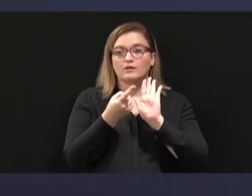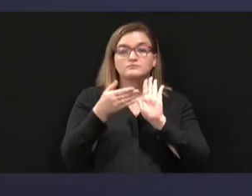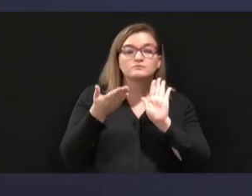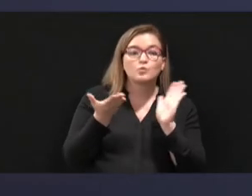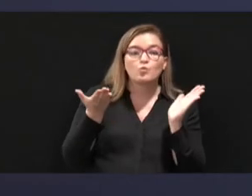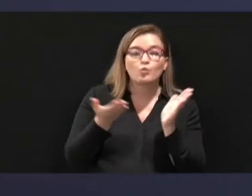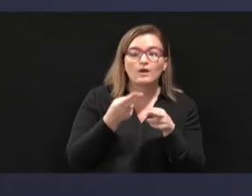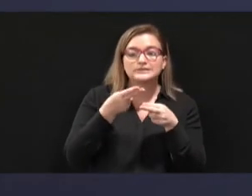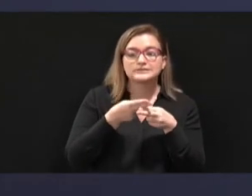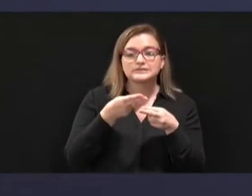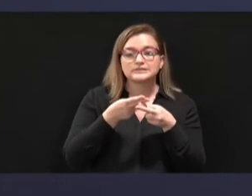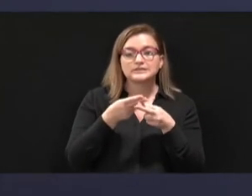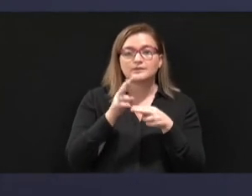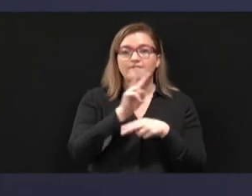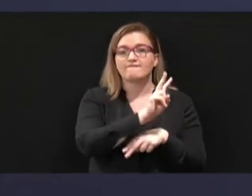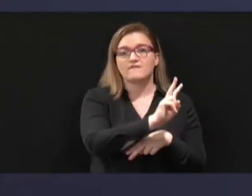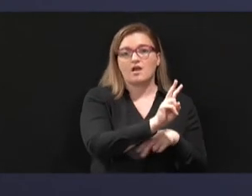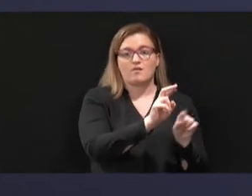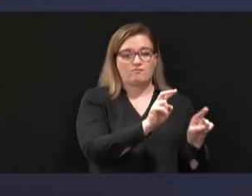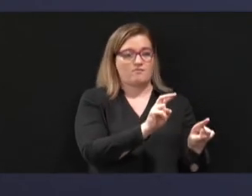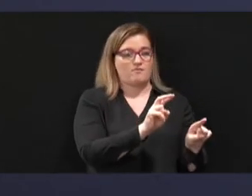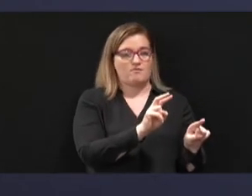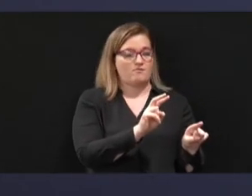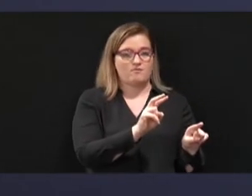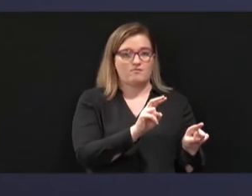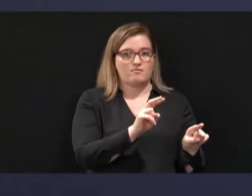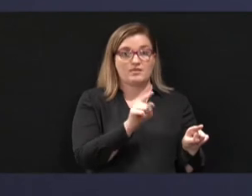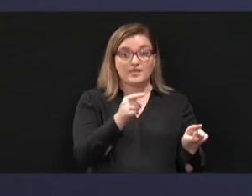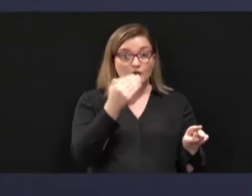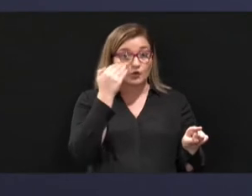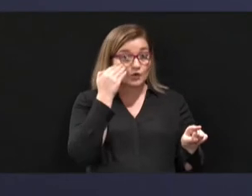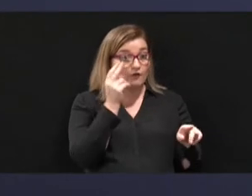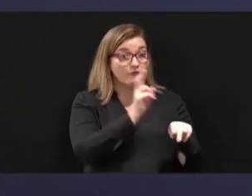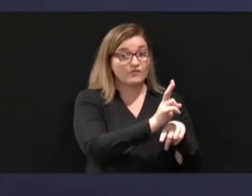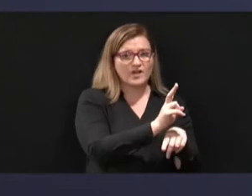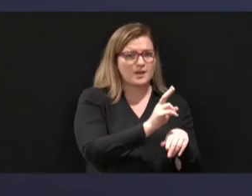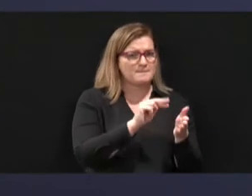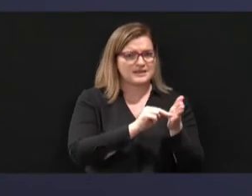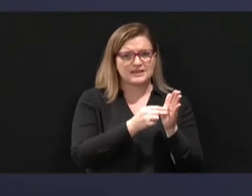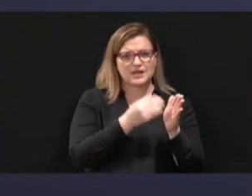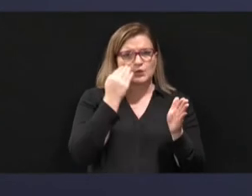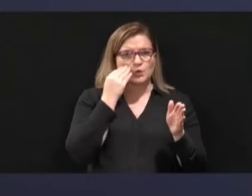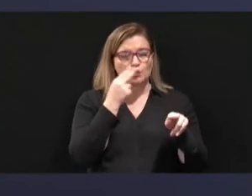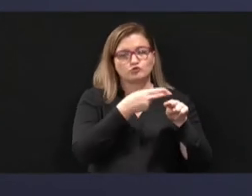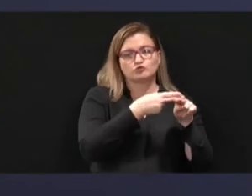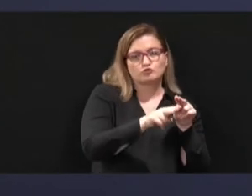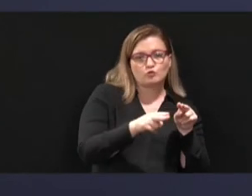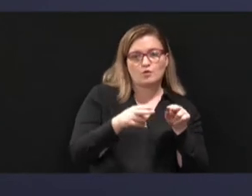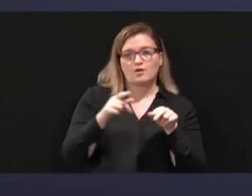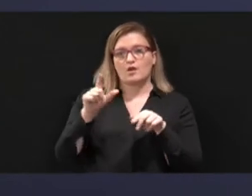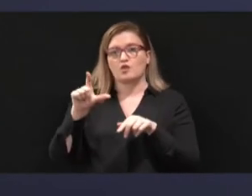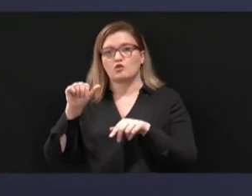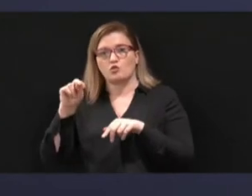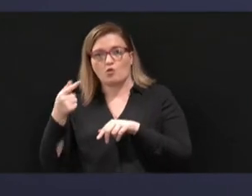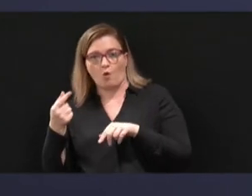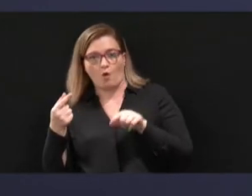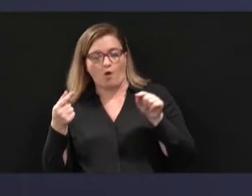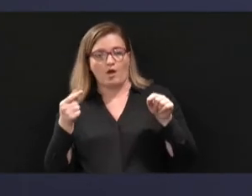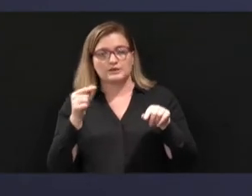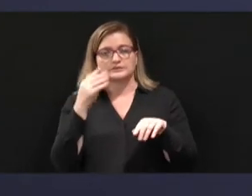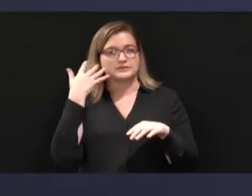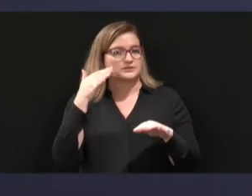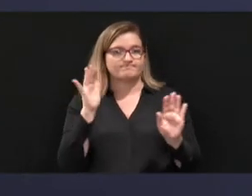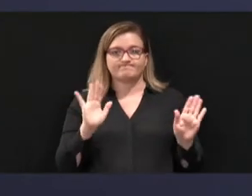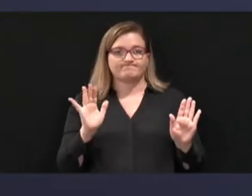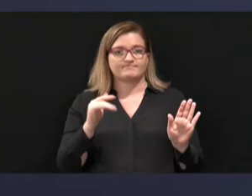because they know the names of the vowels doesn't necessarily mean they know what the short sound is and what the long sound is. I've been working with a hardcore